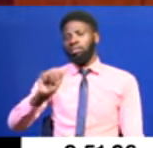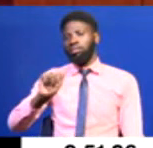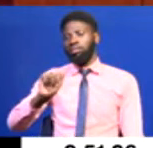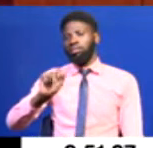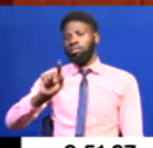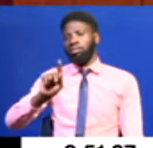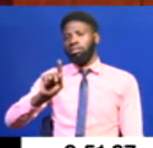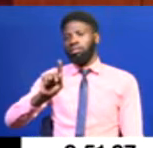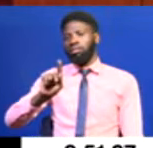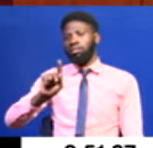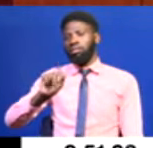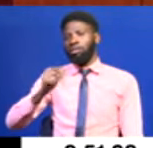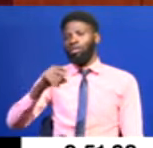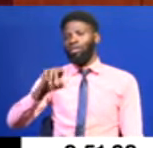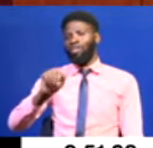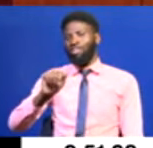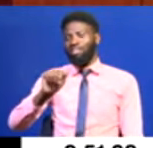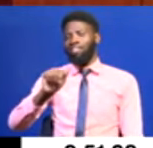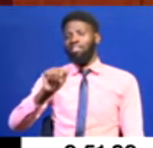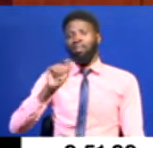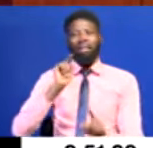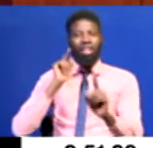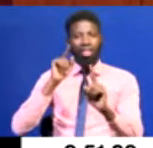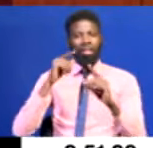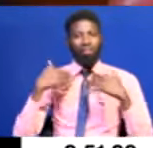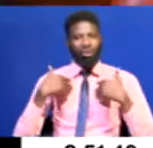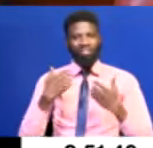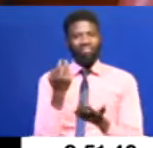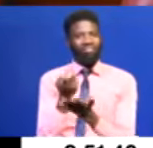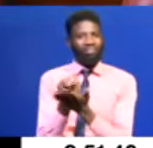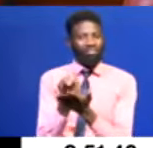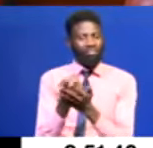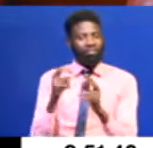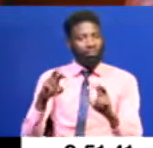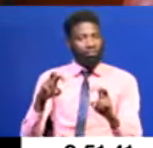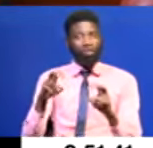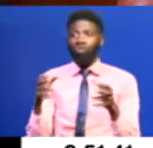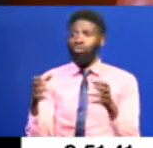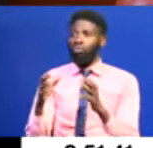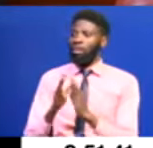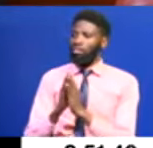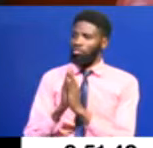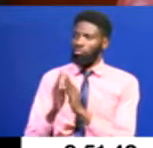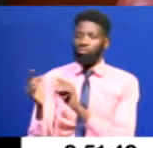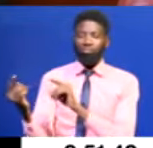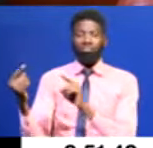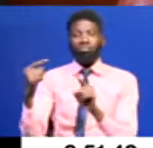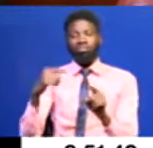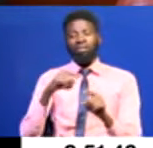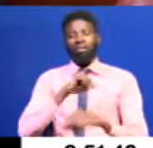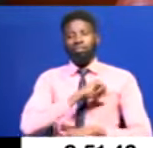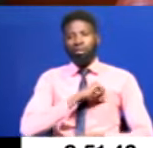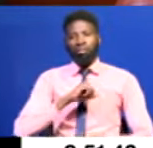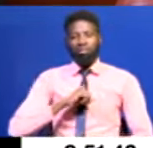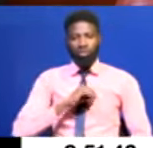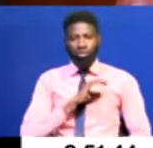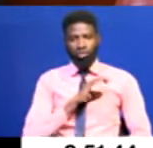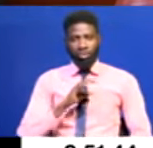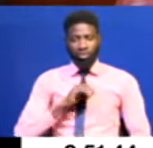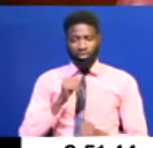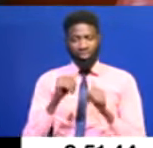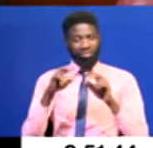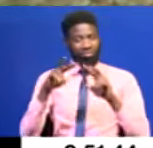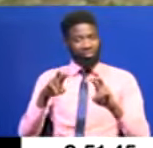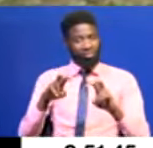this opportunity once again. A host of religious leaders appeared before the Senate Adhoc Committee investigating the proliferation of